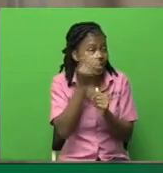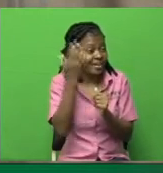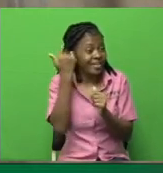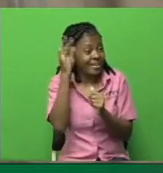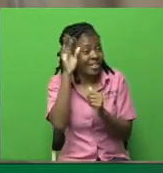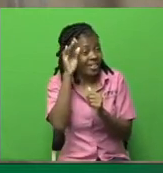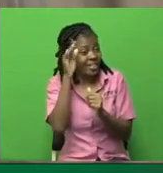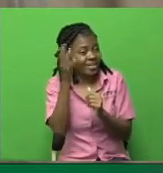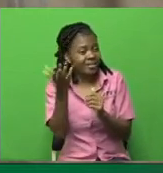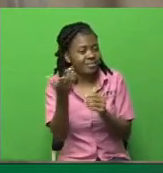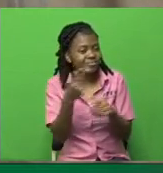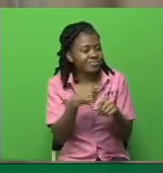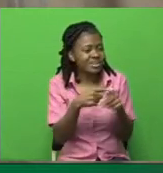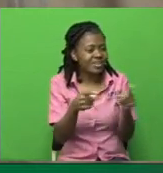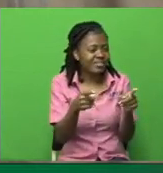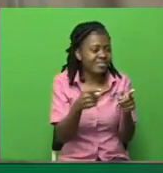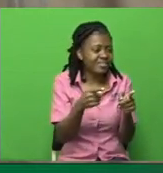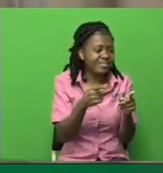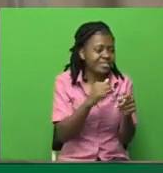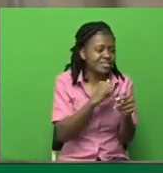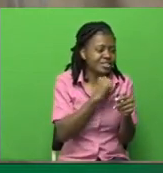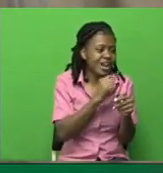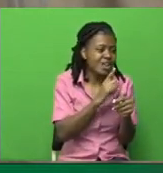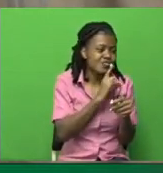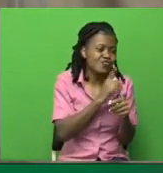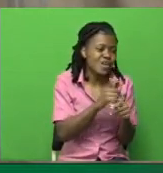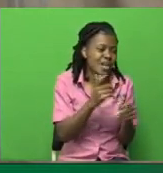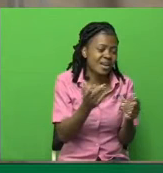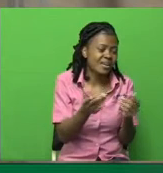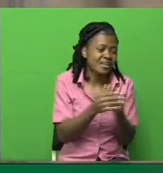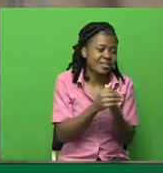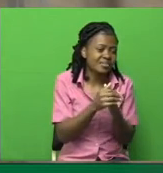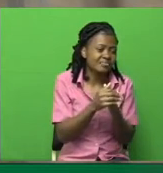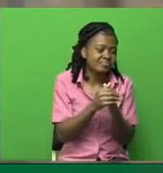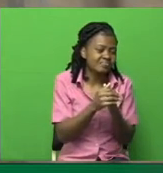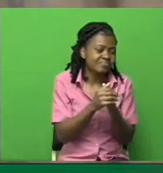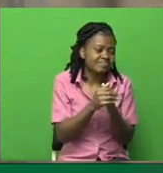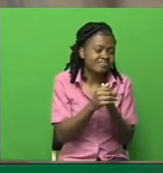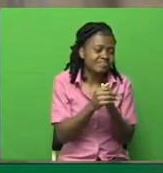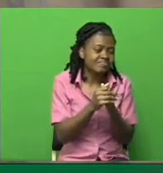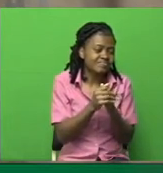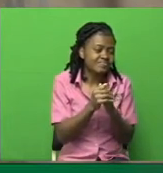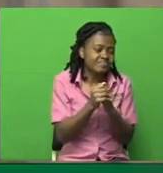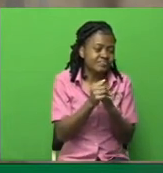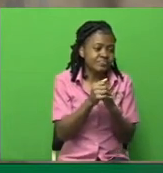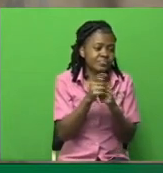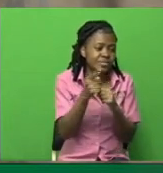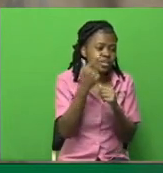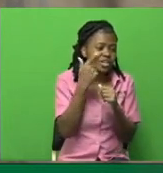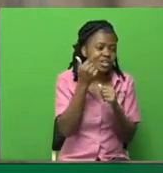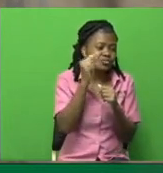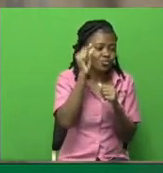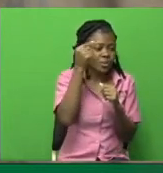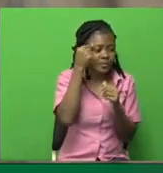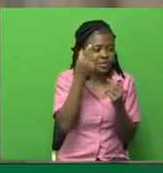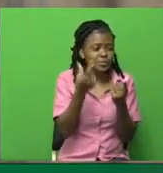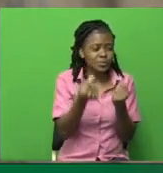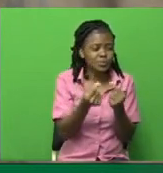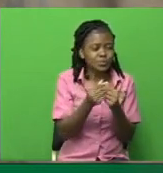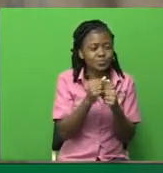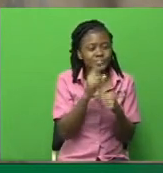be so in reality therefore Madam speaker clickbait aptly describes the government's approach to digital